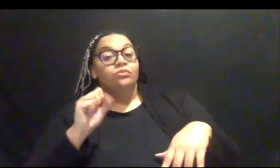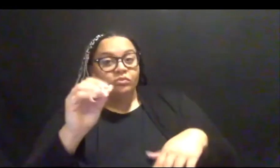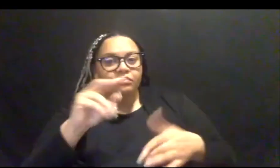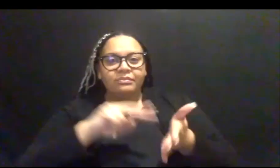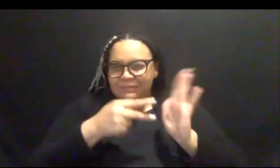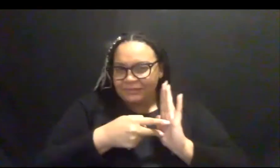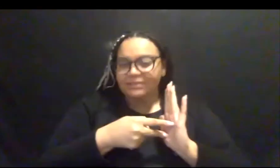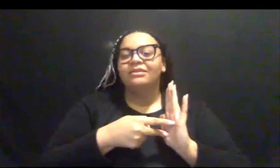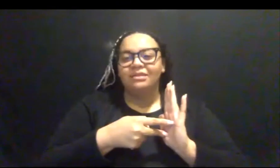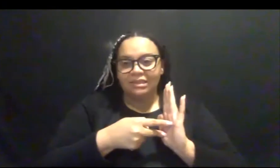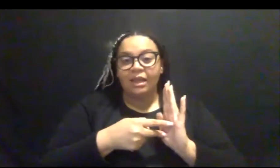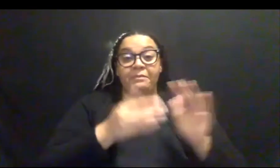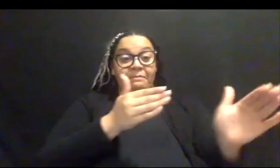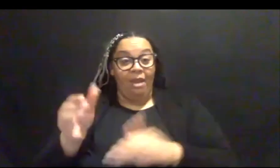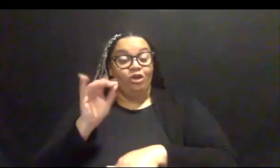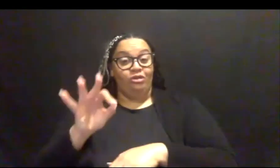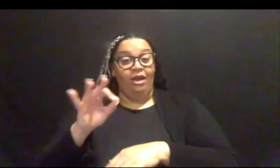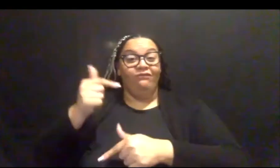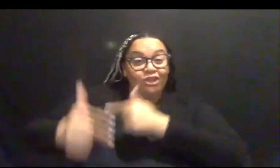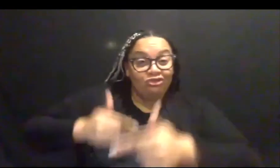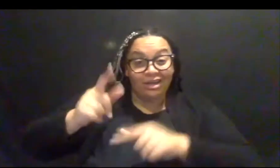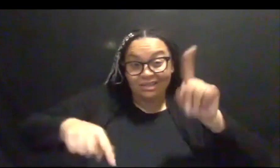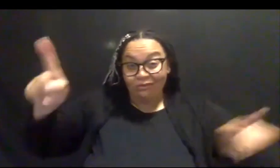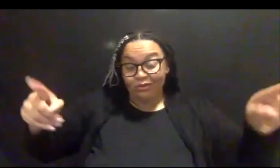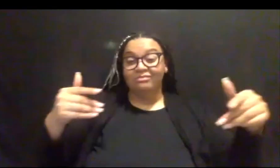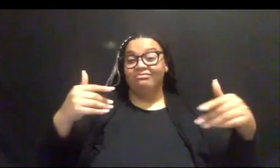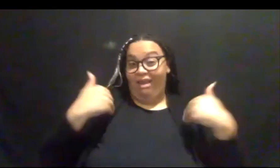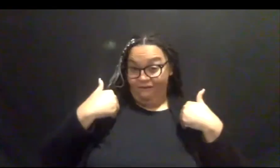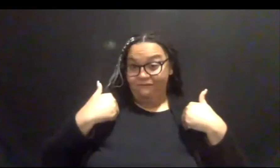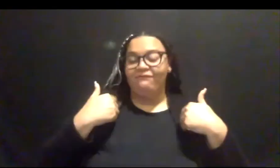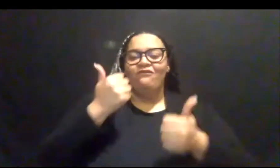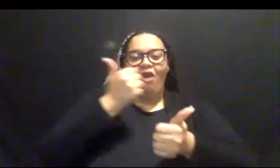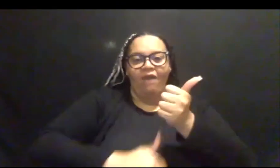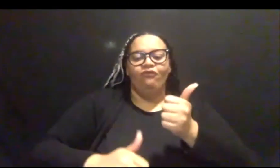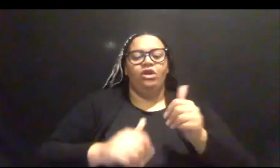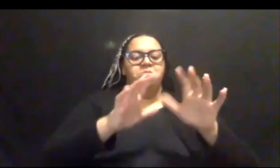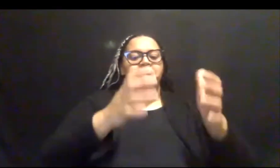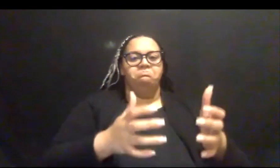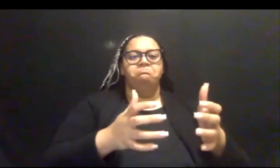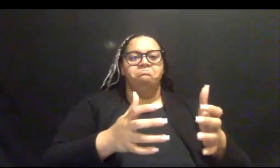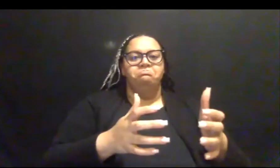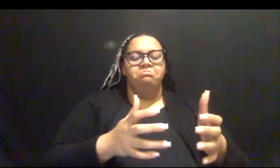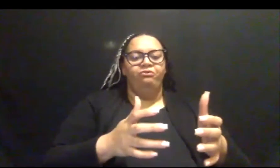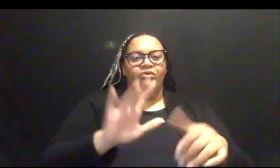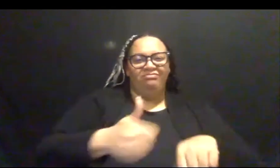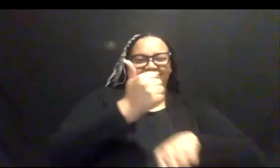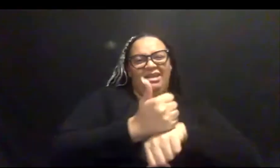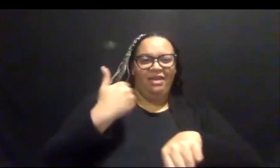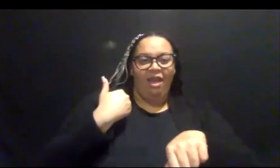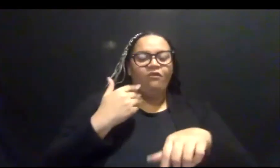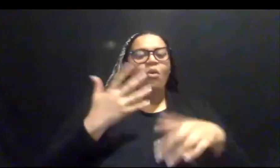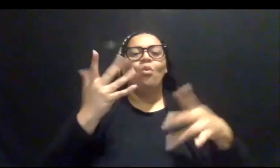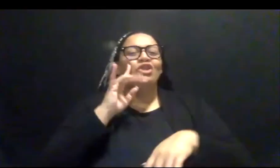entails is taking those patterns of genetic diversity I just described to you. So for every single site, what does the genetic diversity look like? And